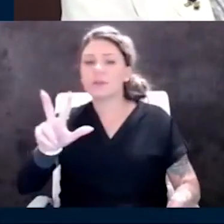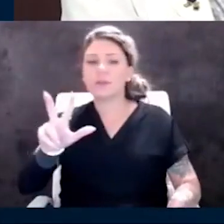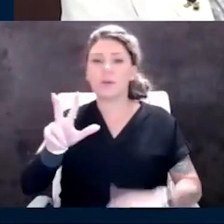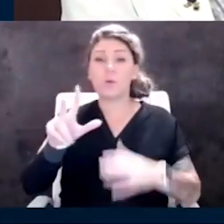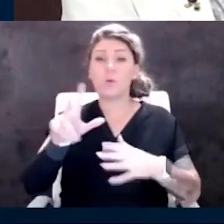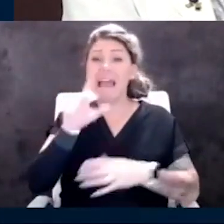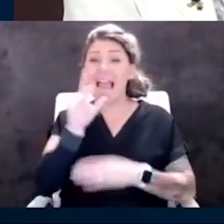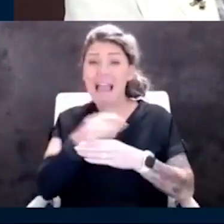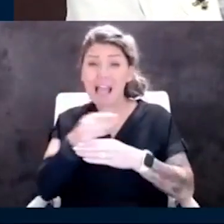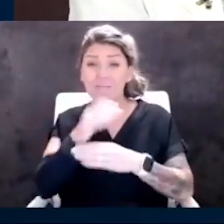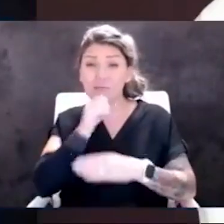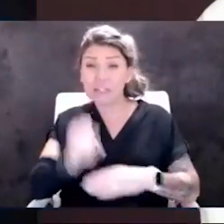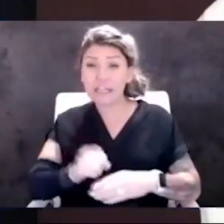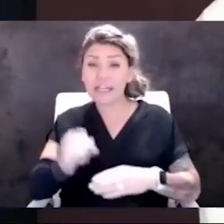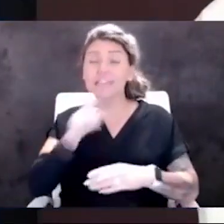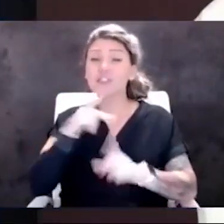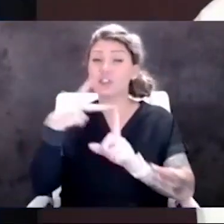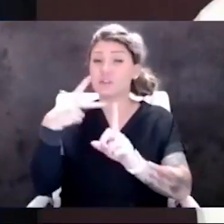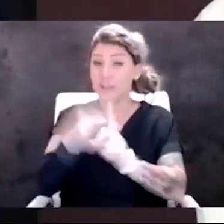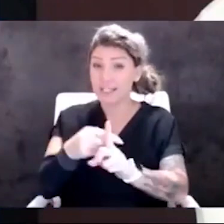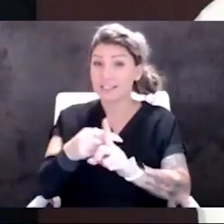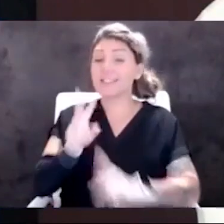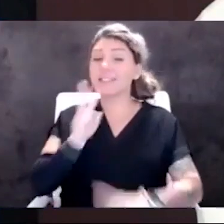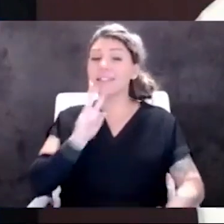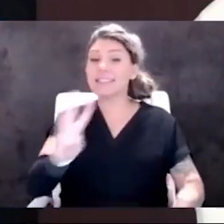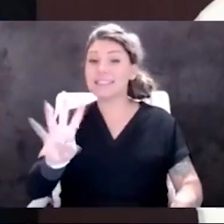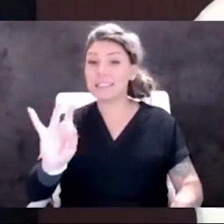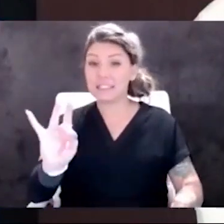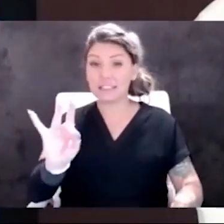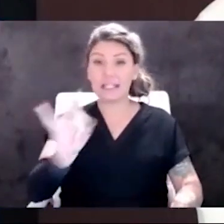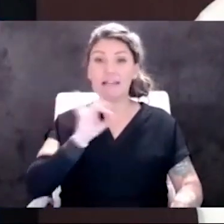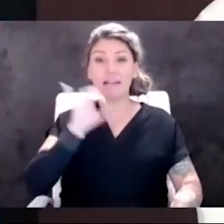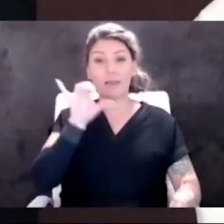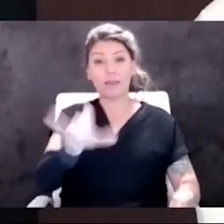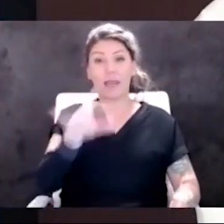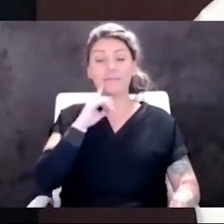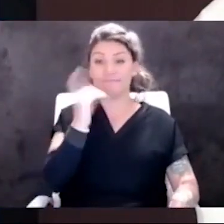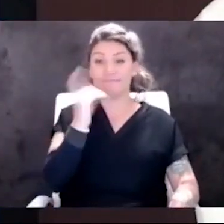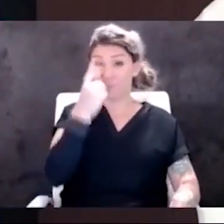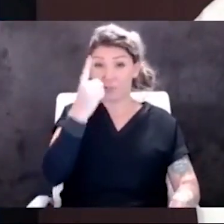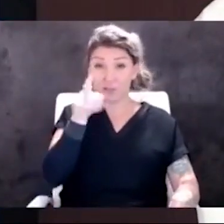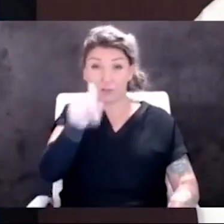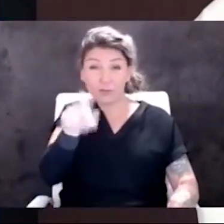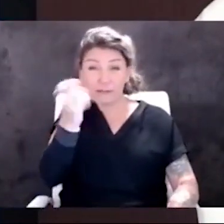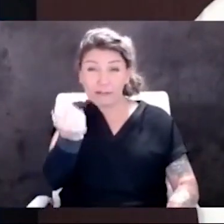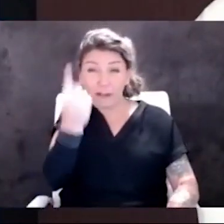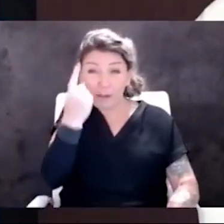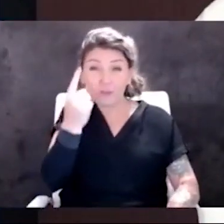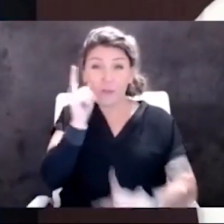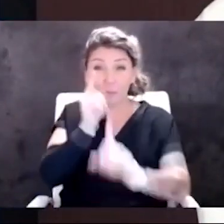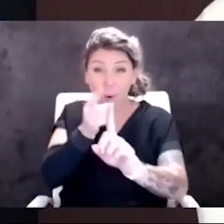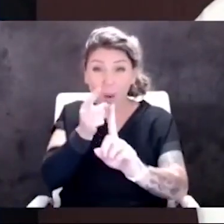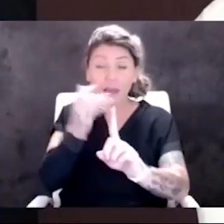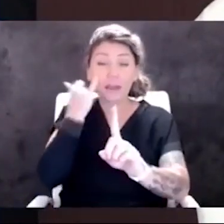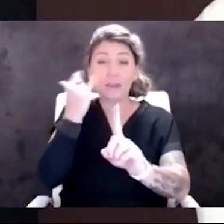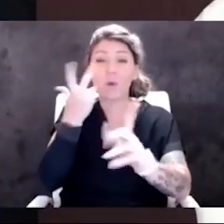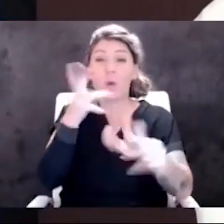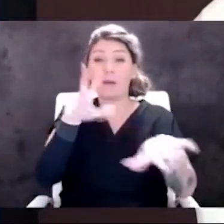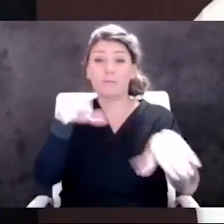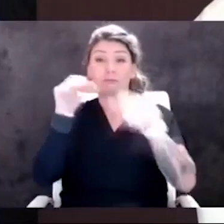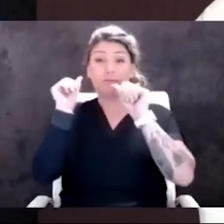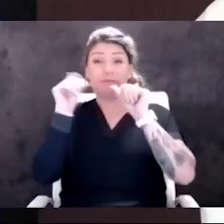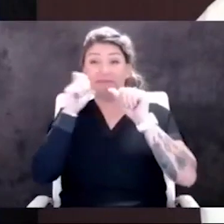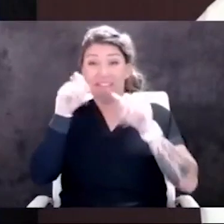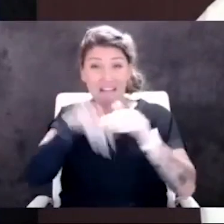about 68. Okay, so folks, there's the take-home message, right? If you want to stay out of the hospital, you want to stay well,